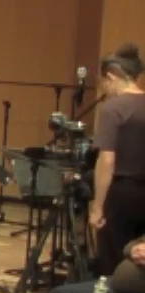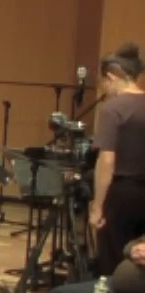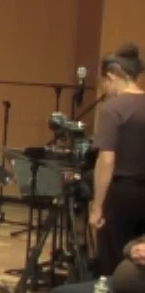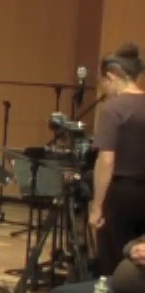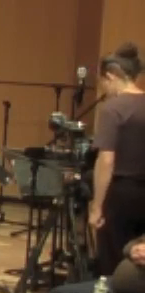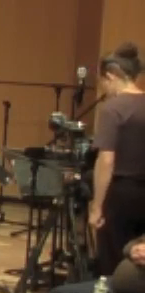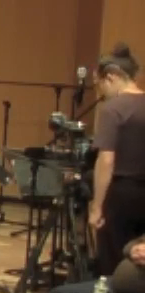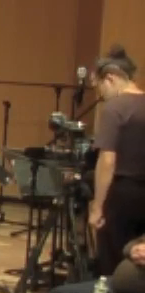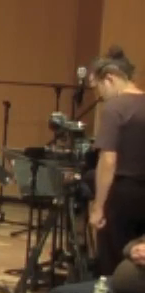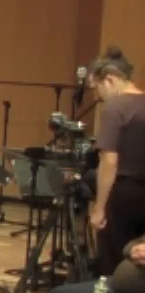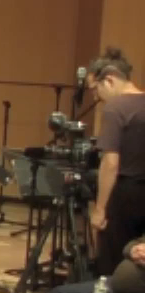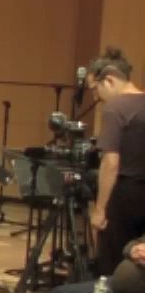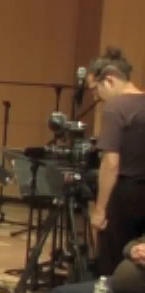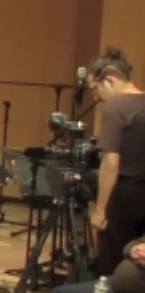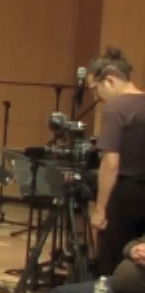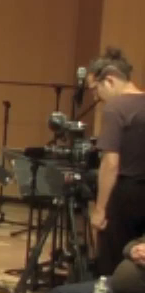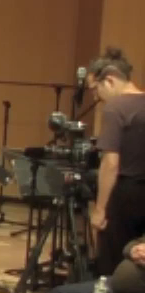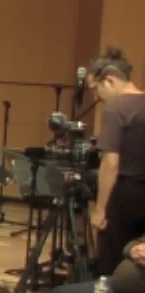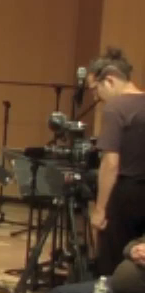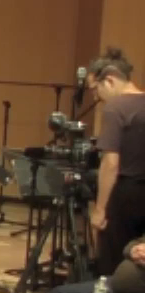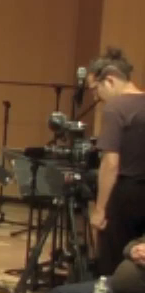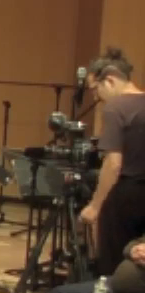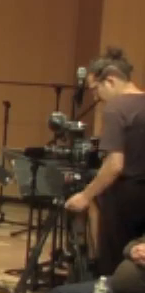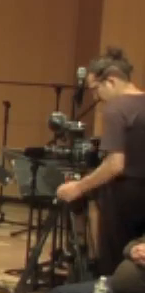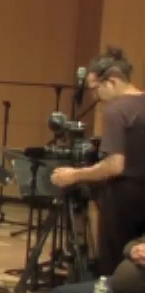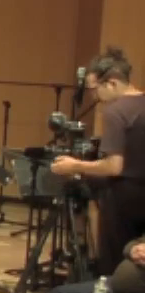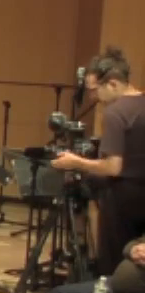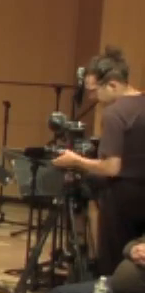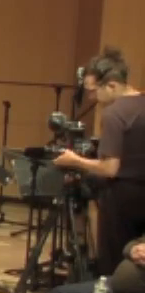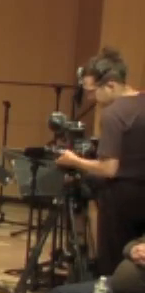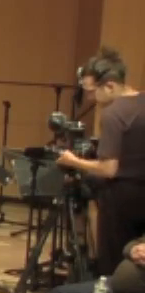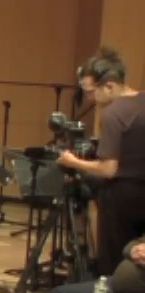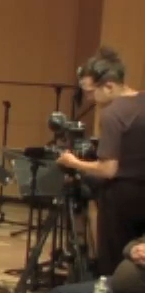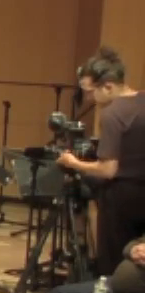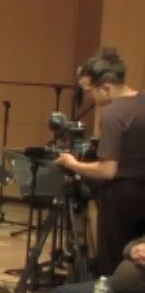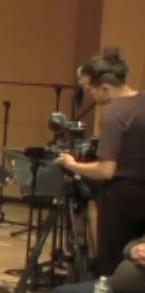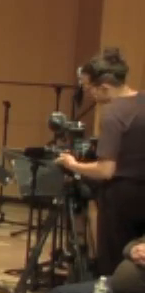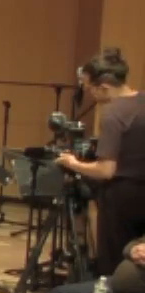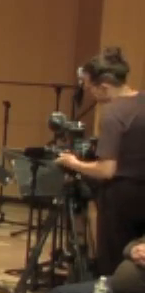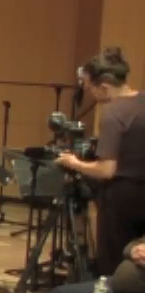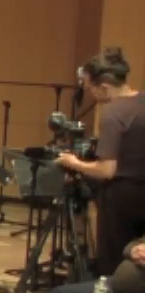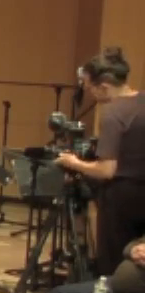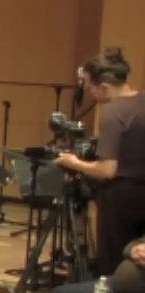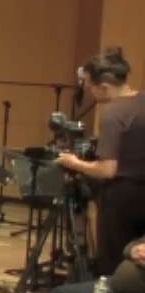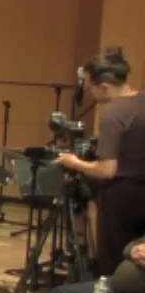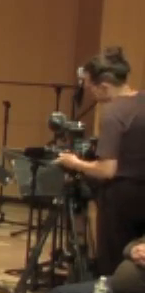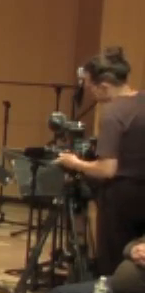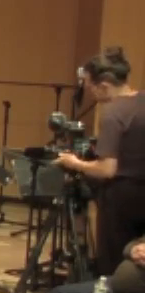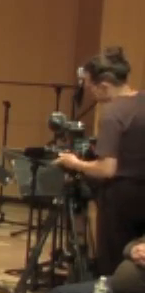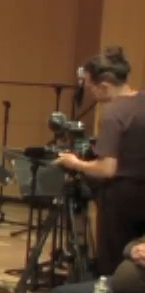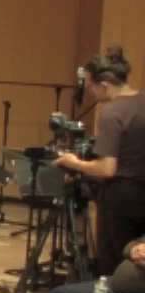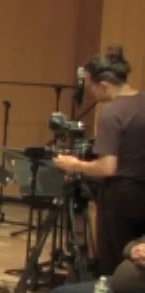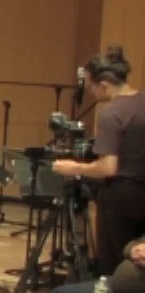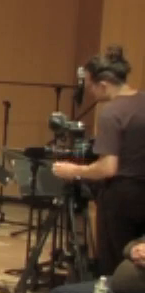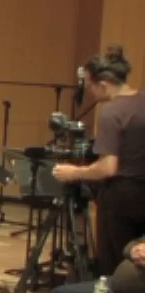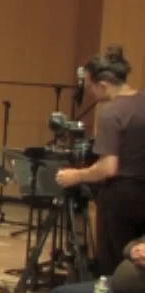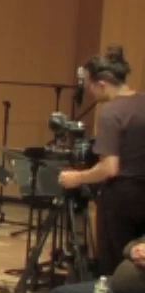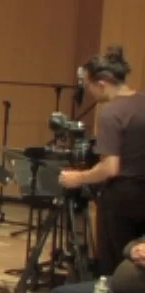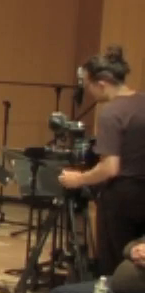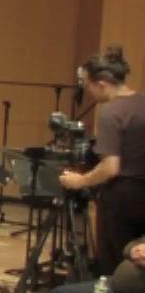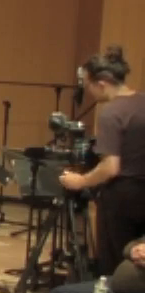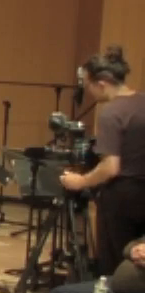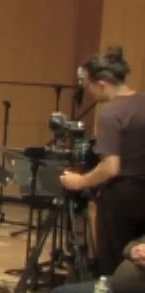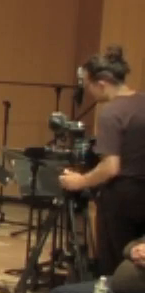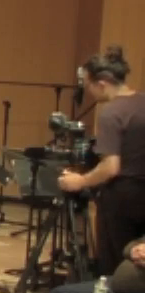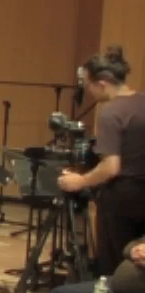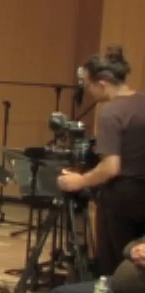graveyard and they sort of coincidentally happen to be there at the same time that his grandmother is being